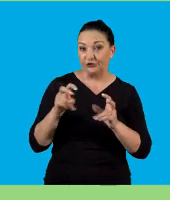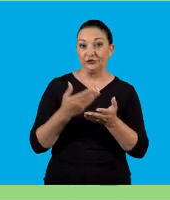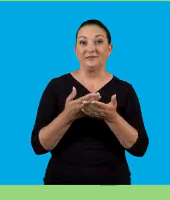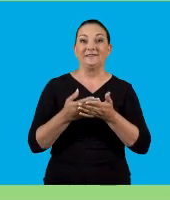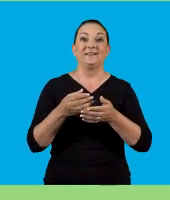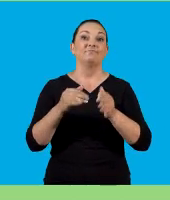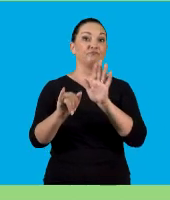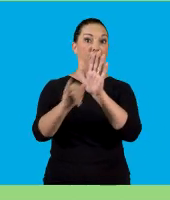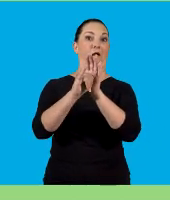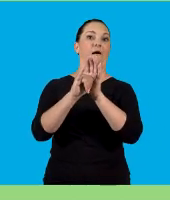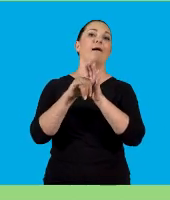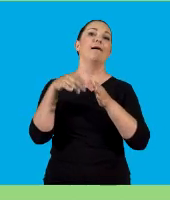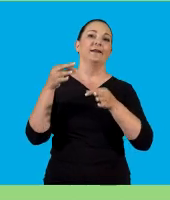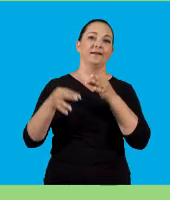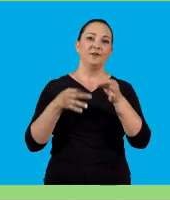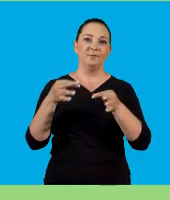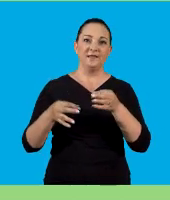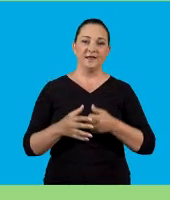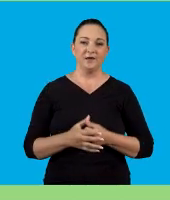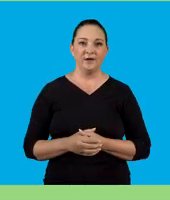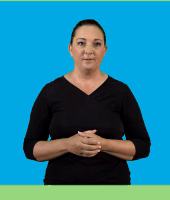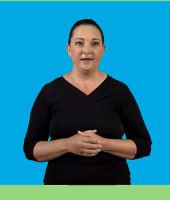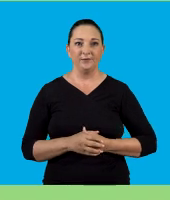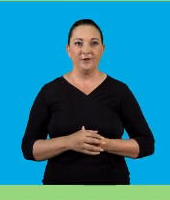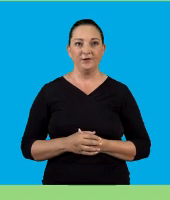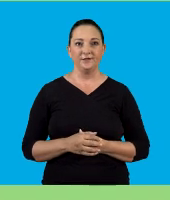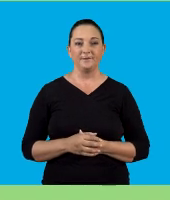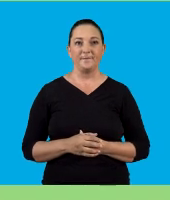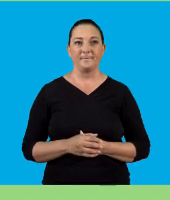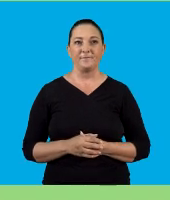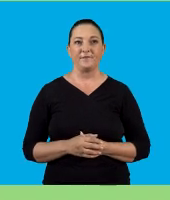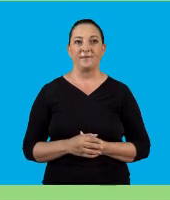issues related to the musculoskeletal system.